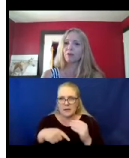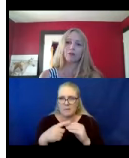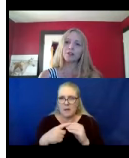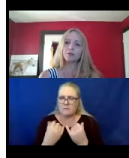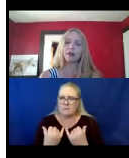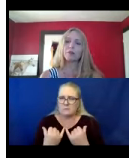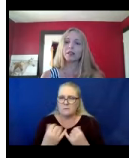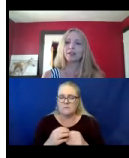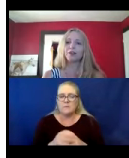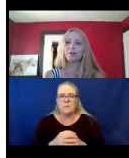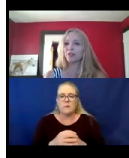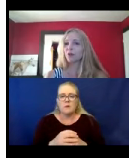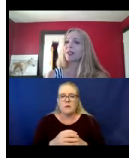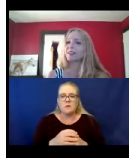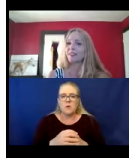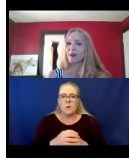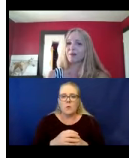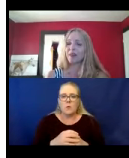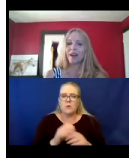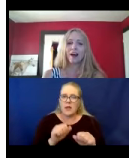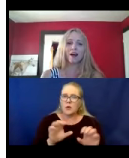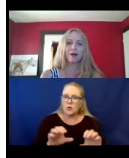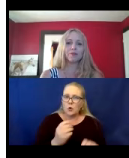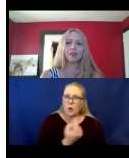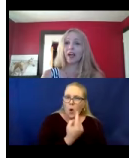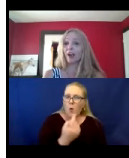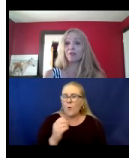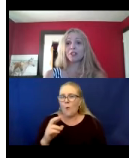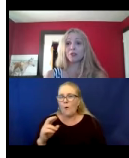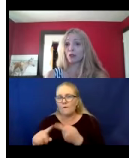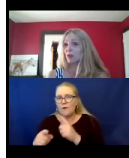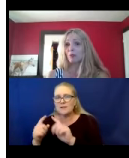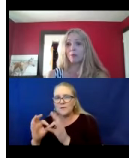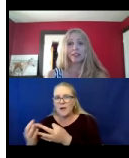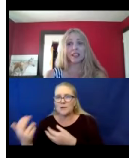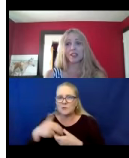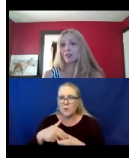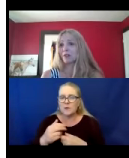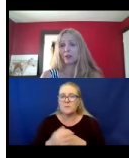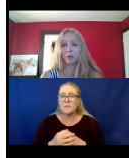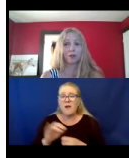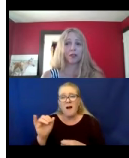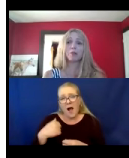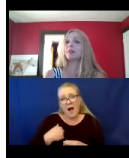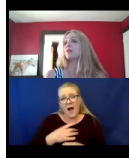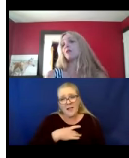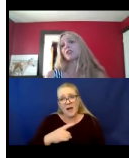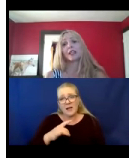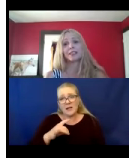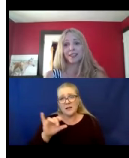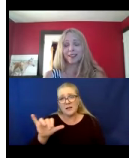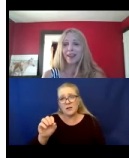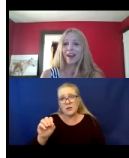or have friends or family, join us in them. I often use YouTube meditations or hypnotherapy